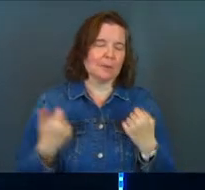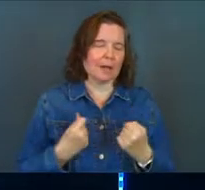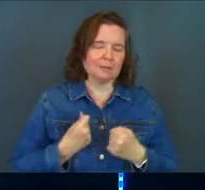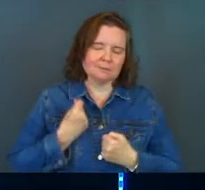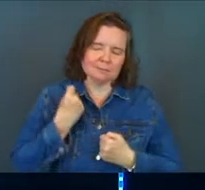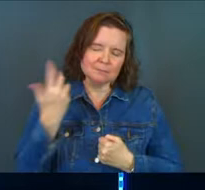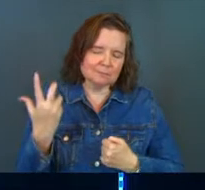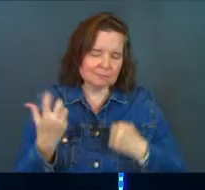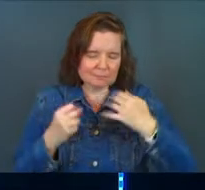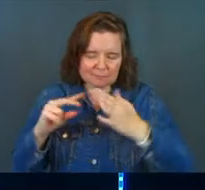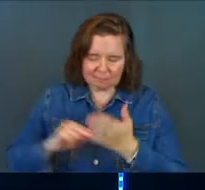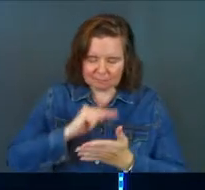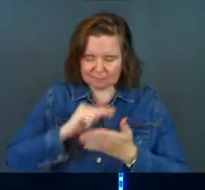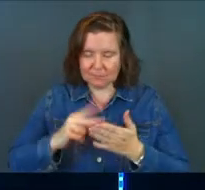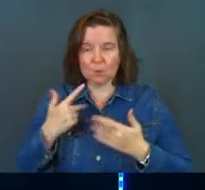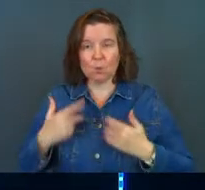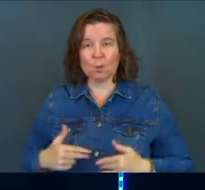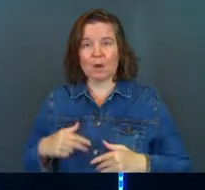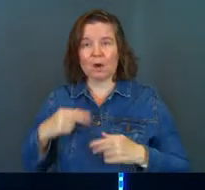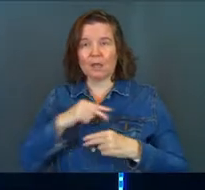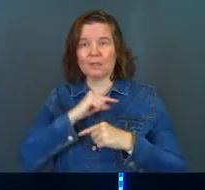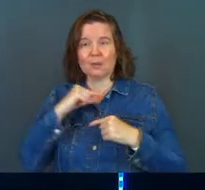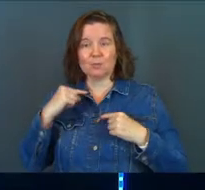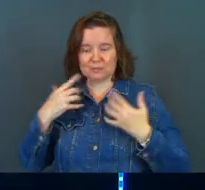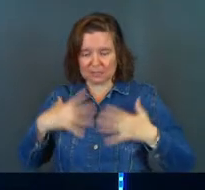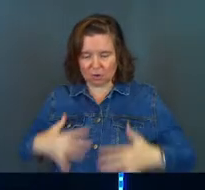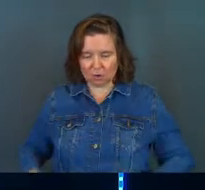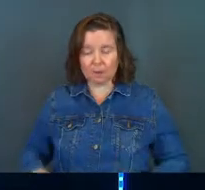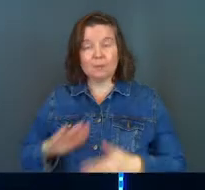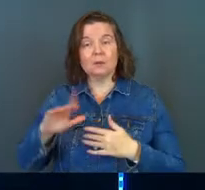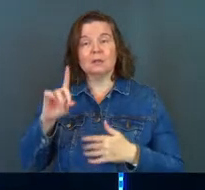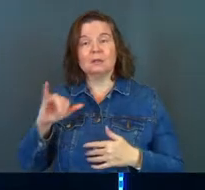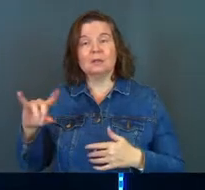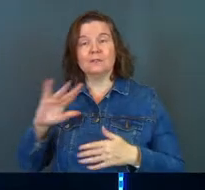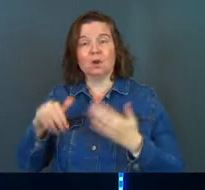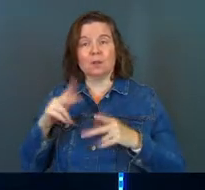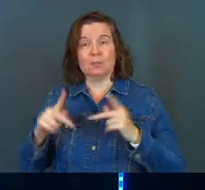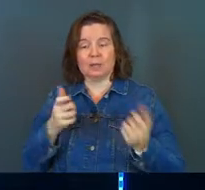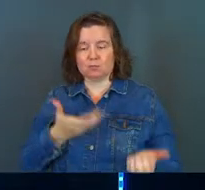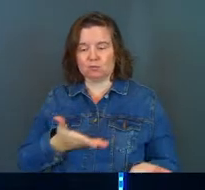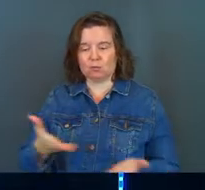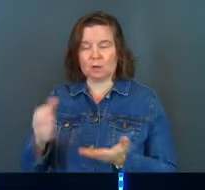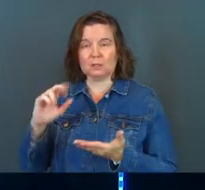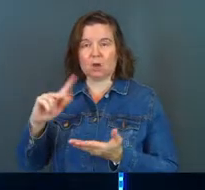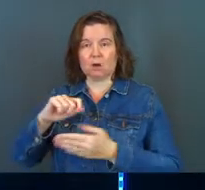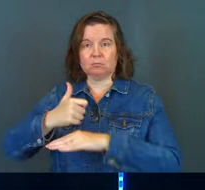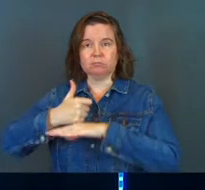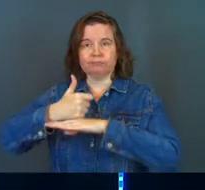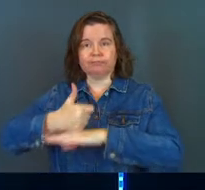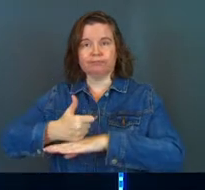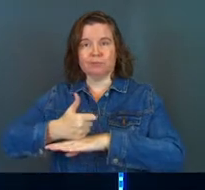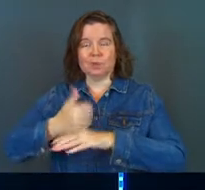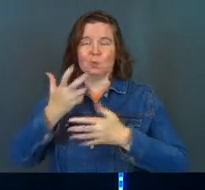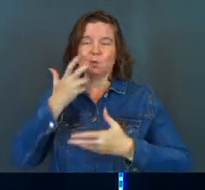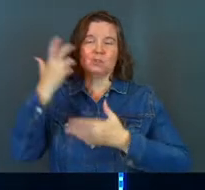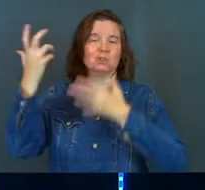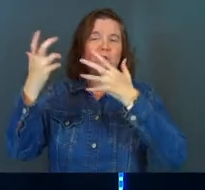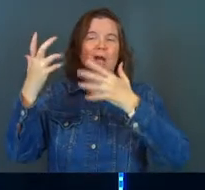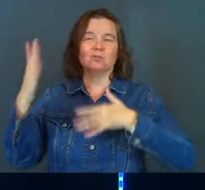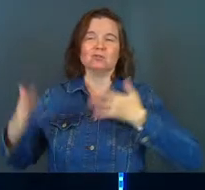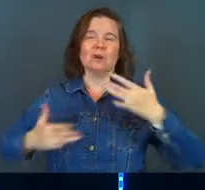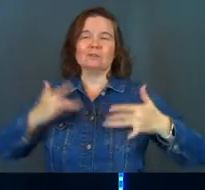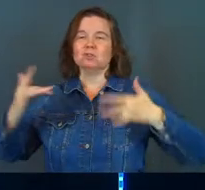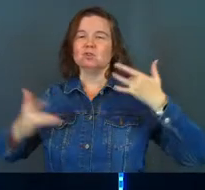might, wearing a priestly garment. And so David and all the people of Israel brought up the ark of the Lord with shouts of joy and